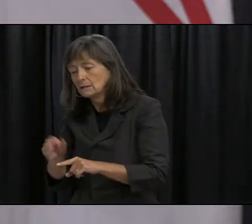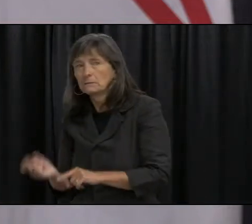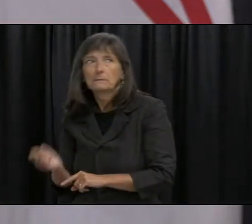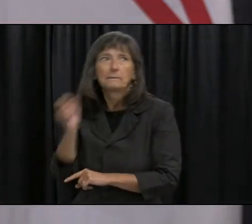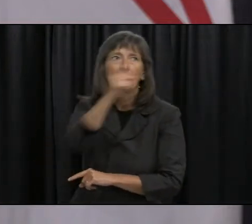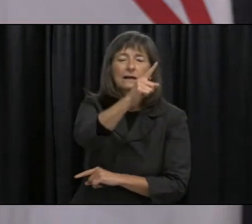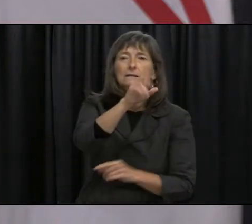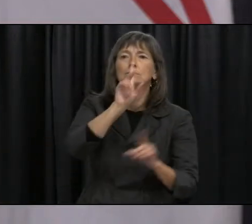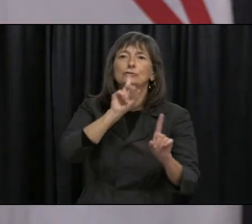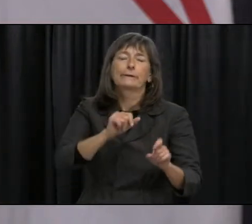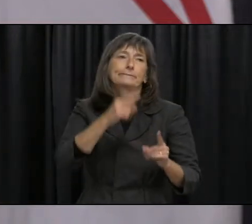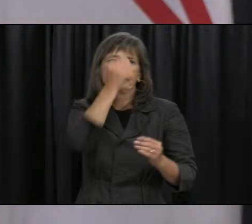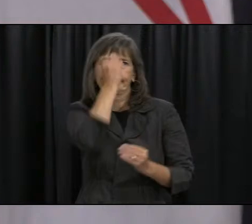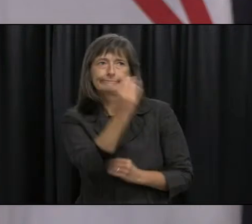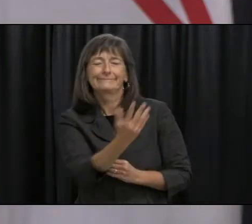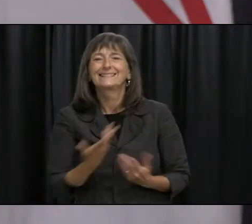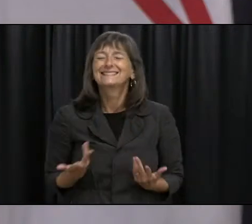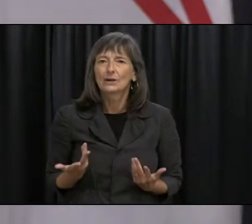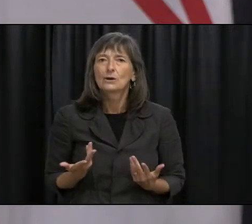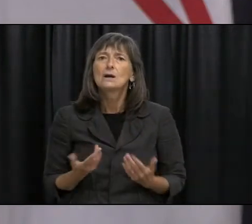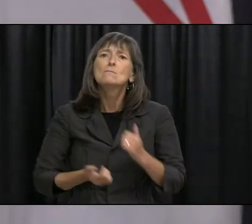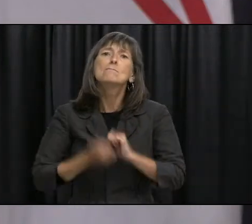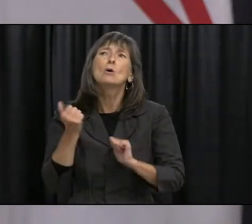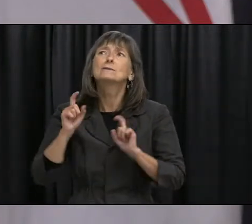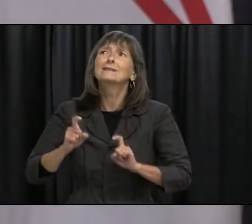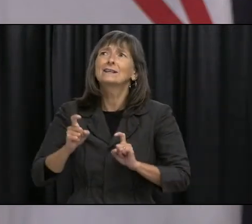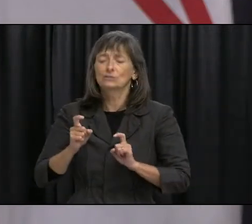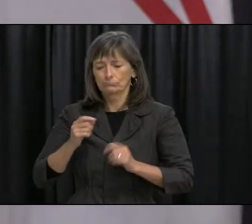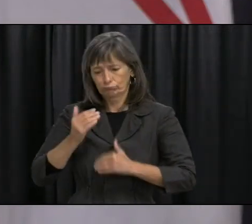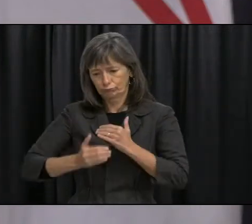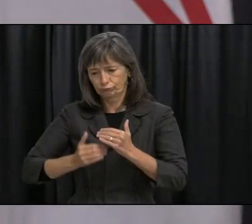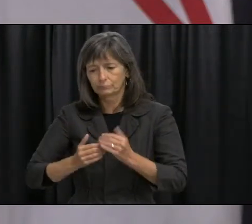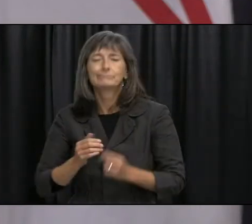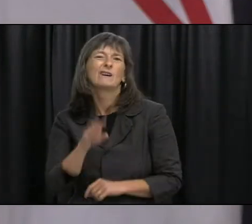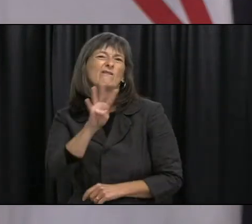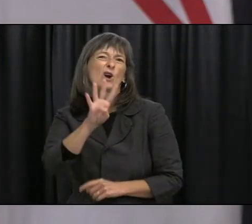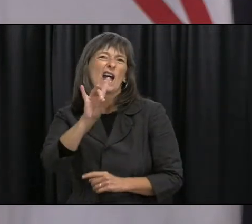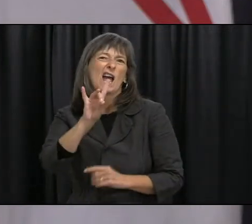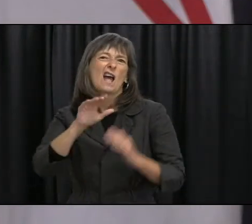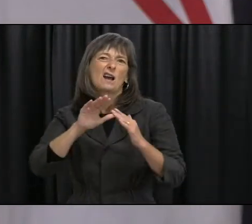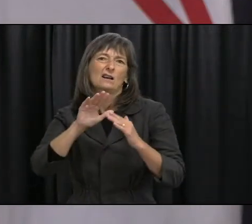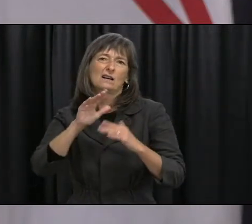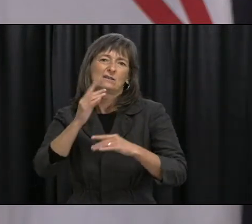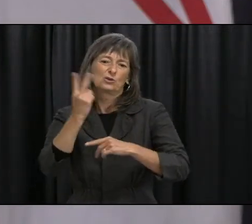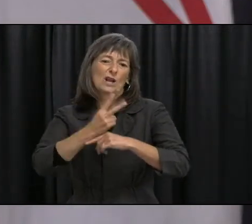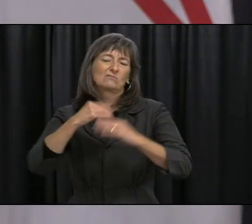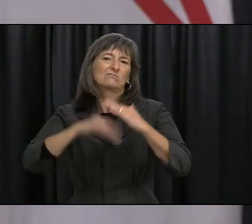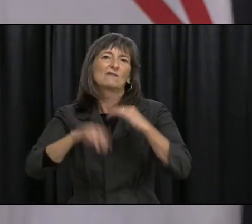most tests now are being done within a 48-hour period. So we certainly